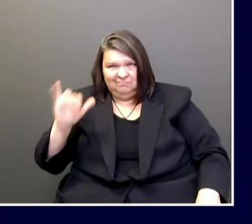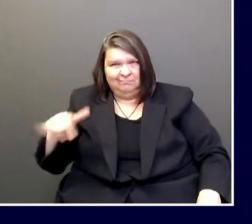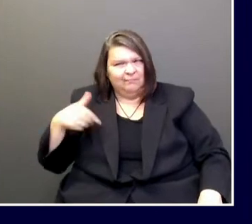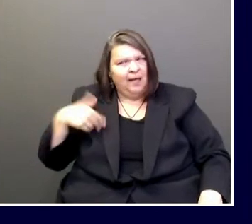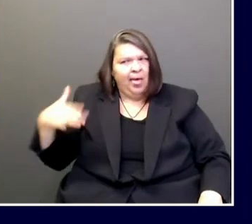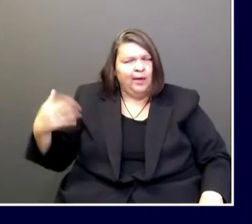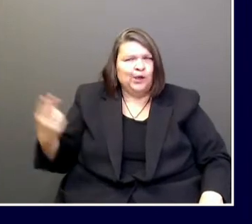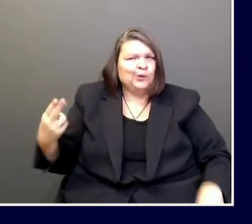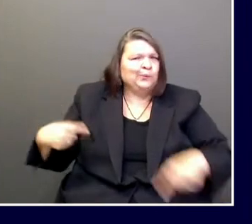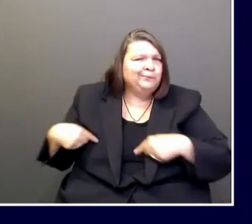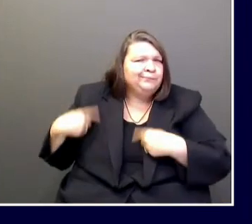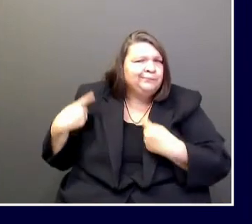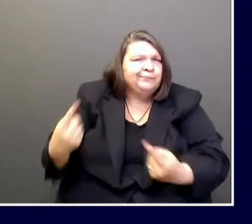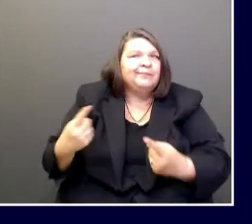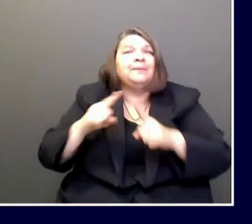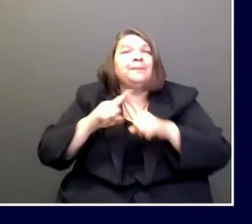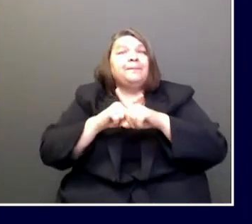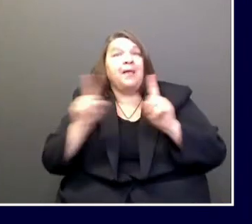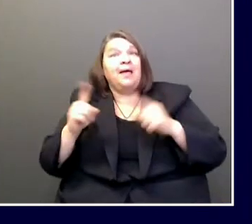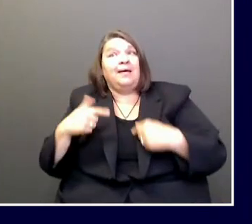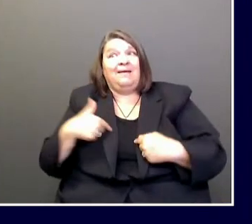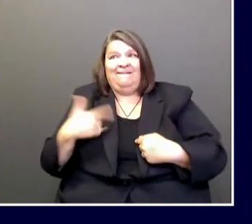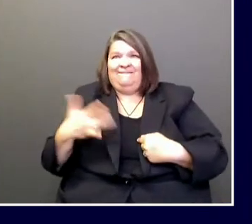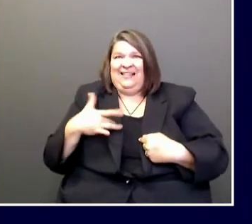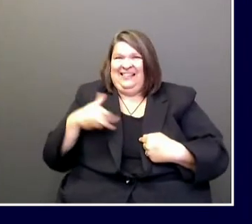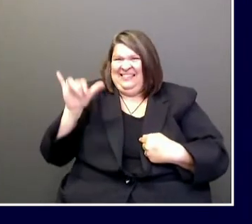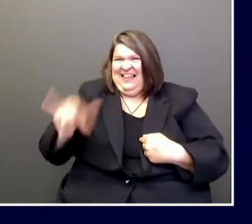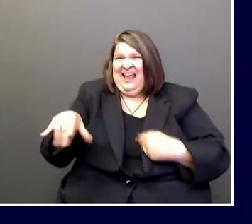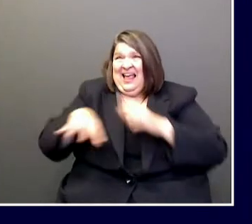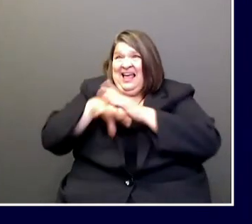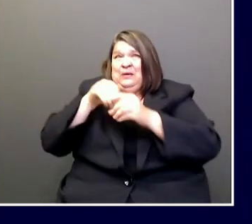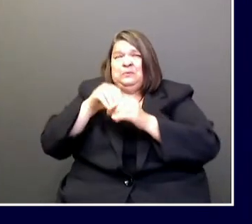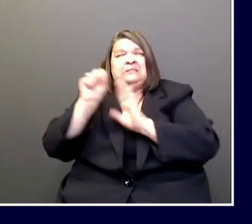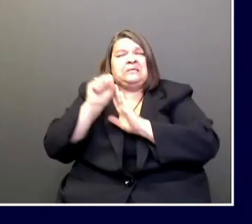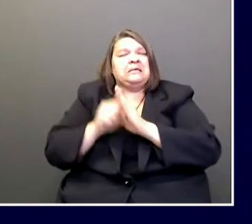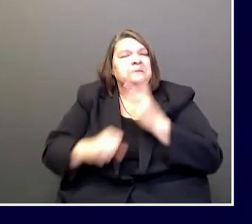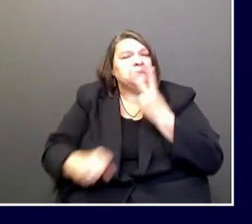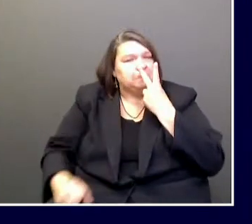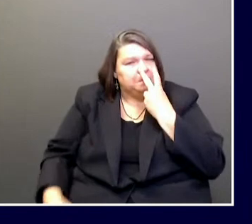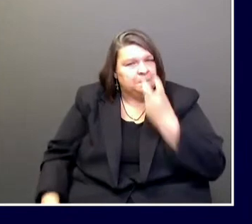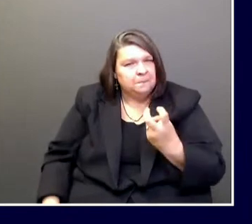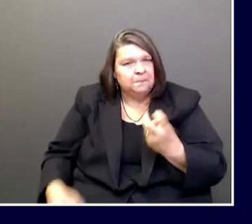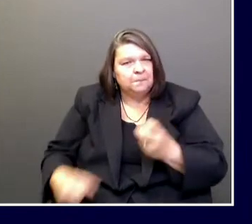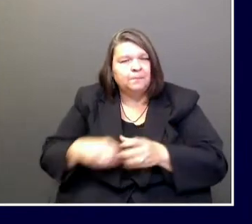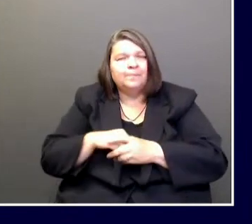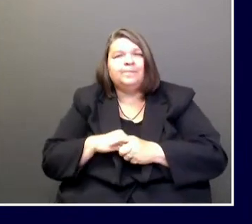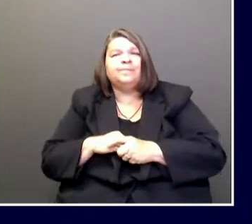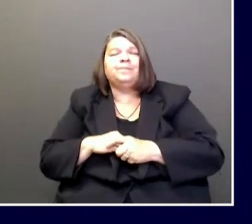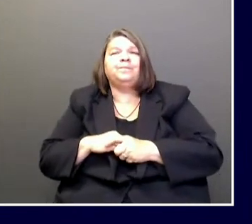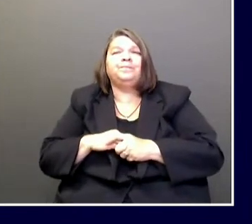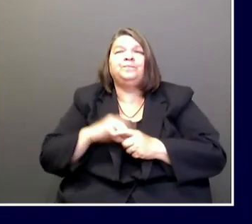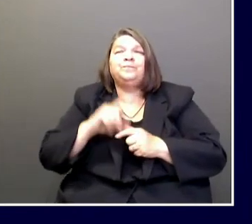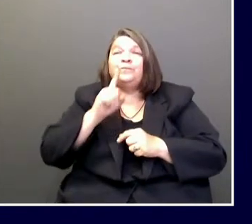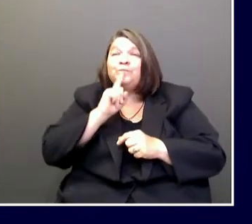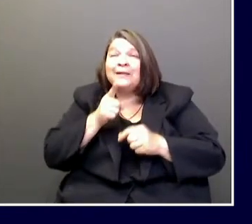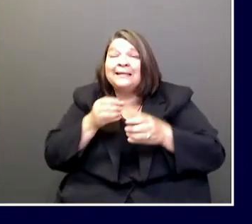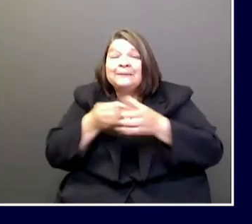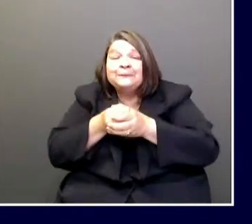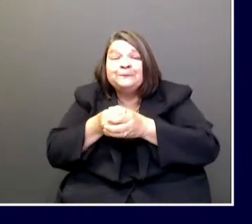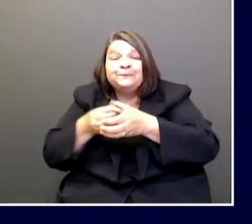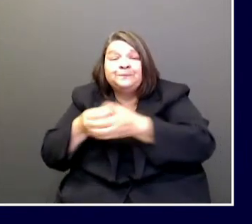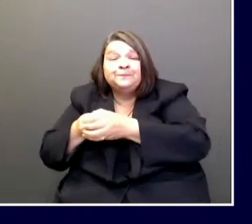by out-of-staters. Much of the transmission that we have continued to see is among pockets of unvaccinated Mainers.